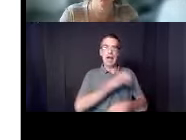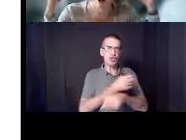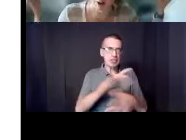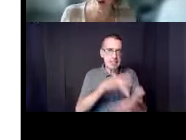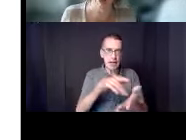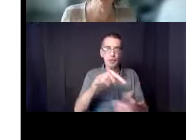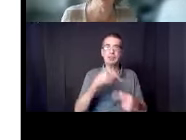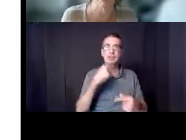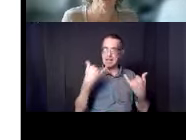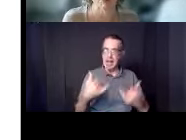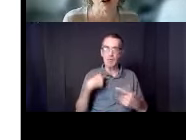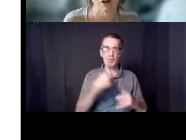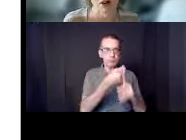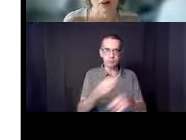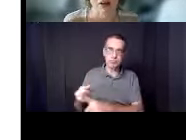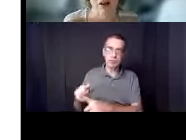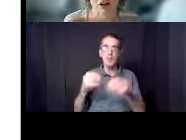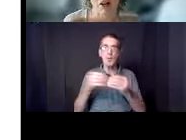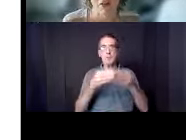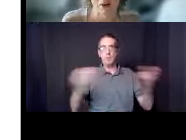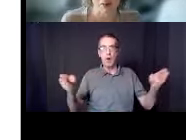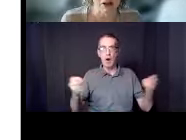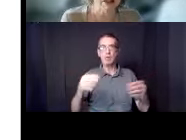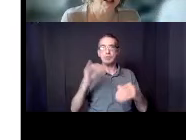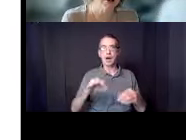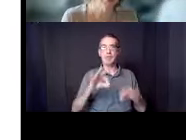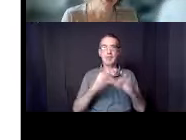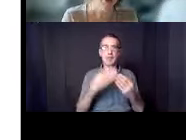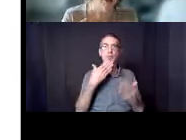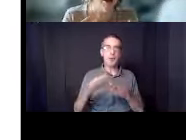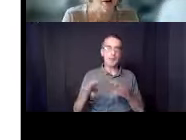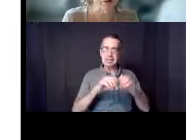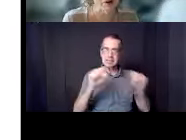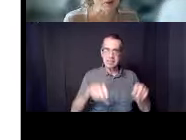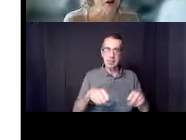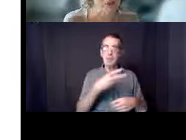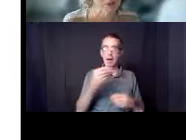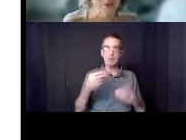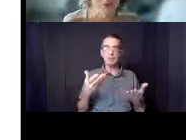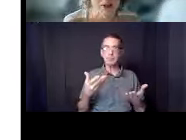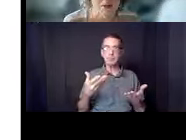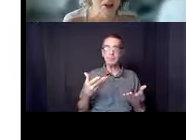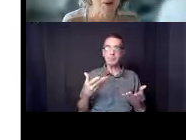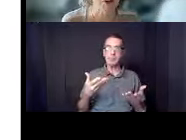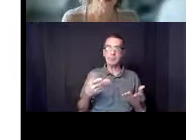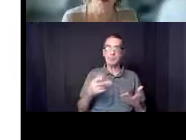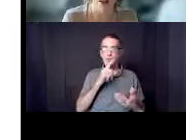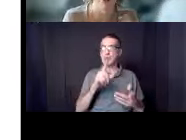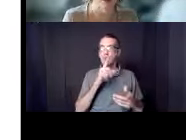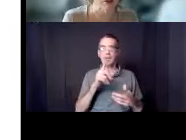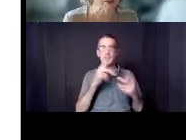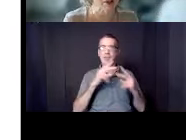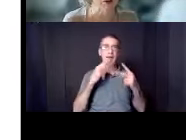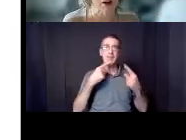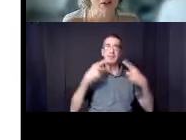say, now, we're going to implement this broader child and family well-being system. And, it can be very effective.